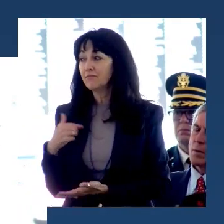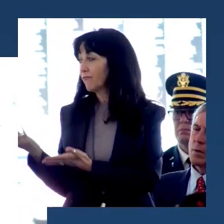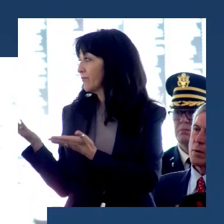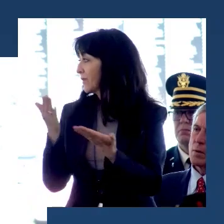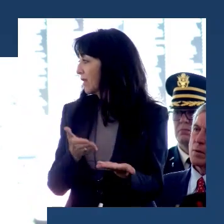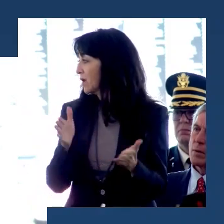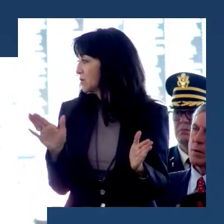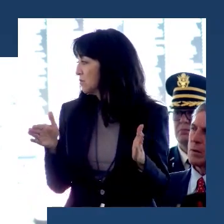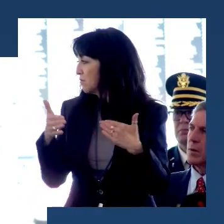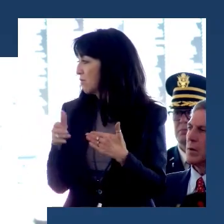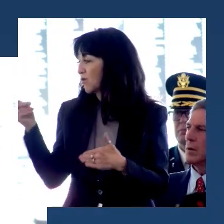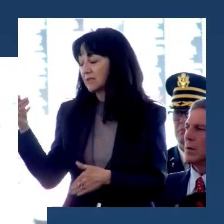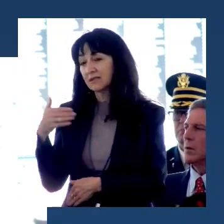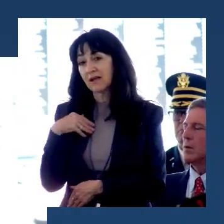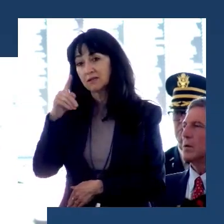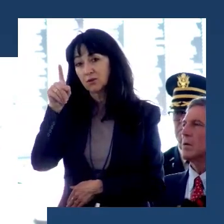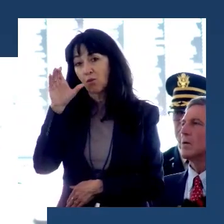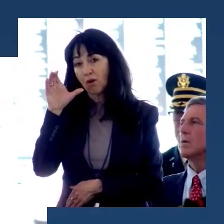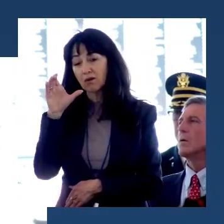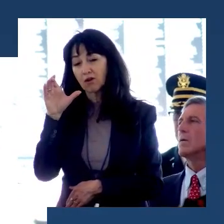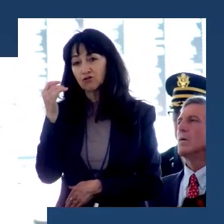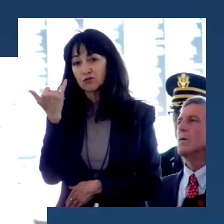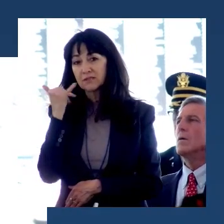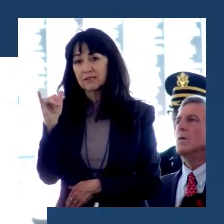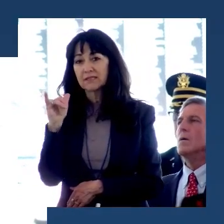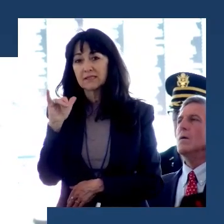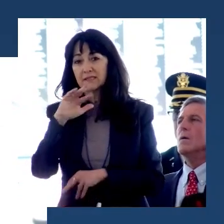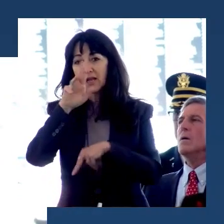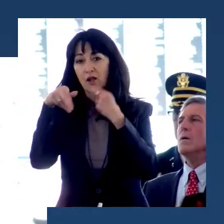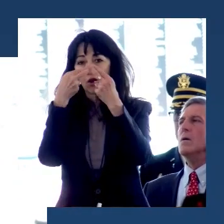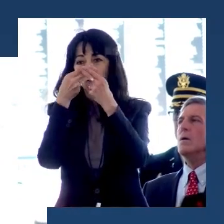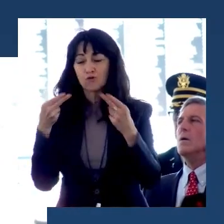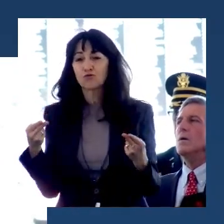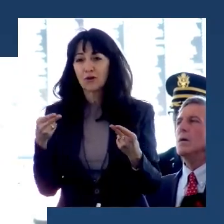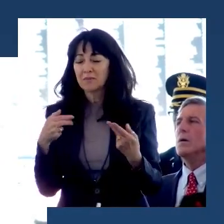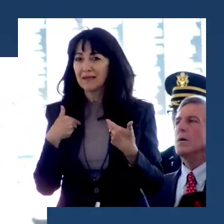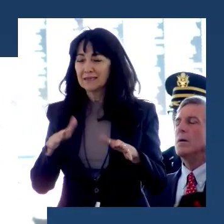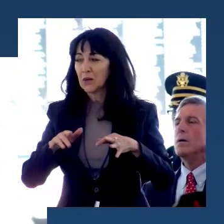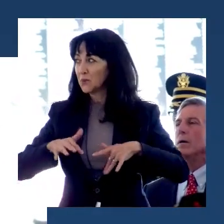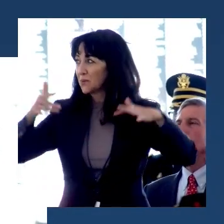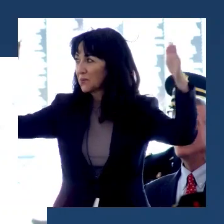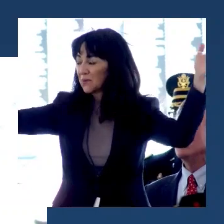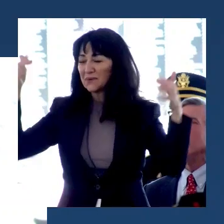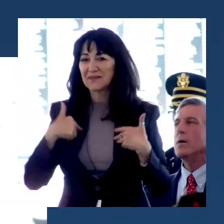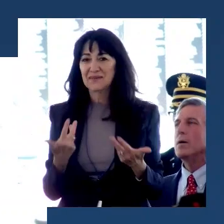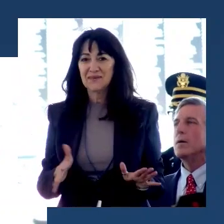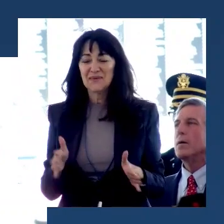has 100 yellow ribbons. I don't want them to fly away.